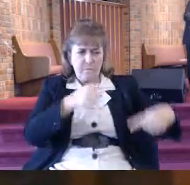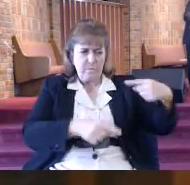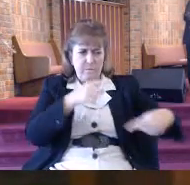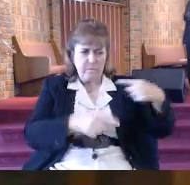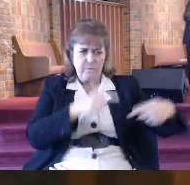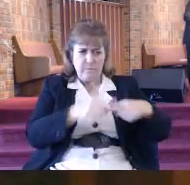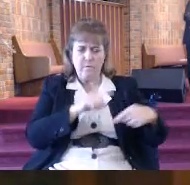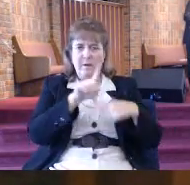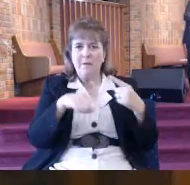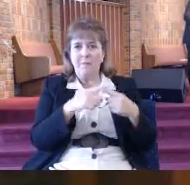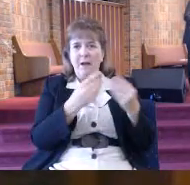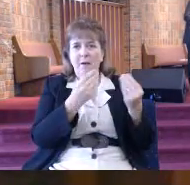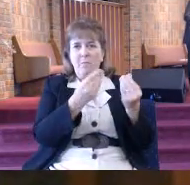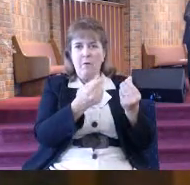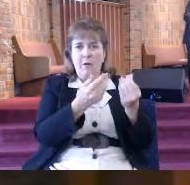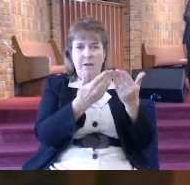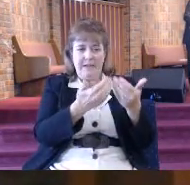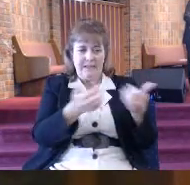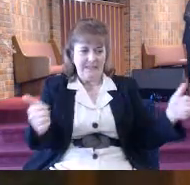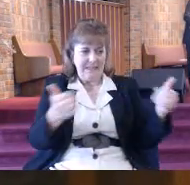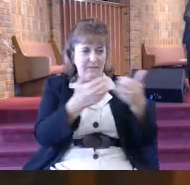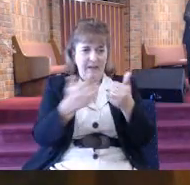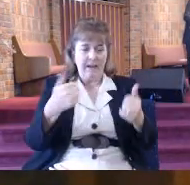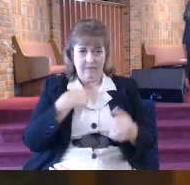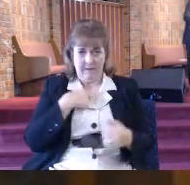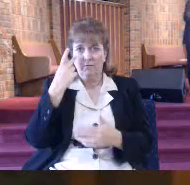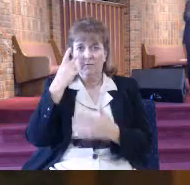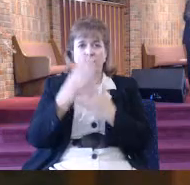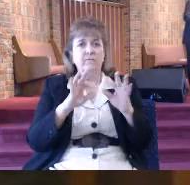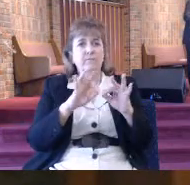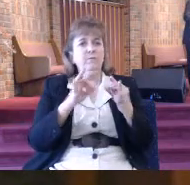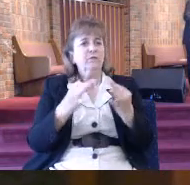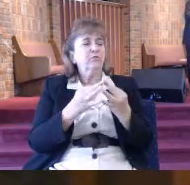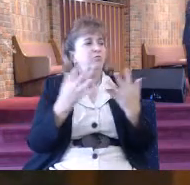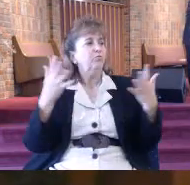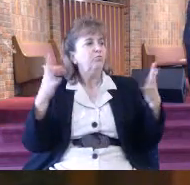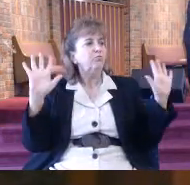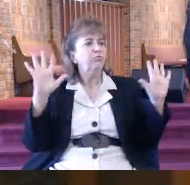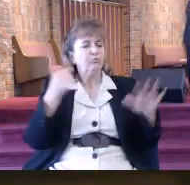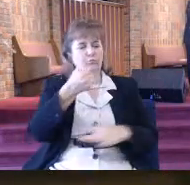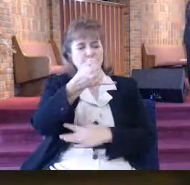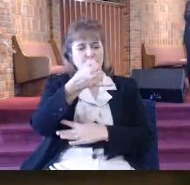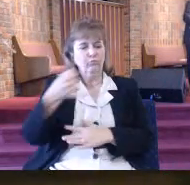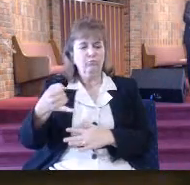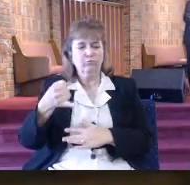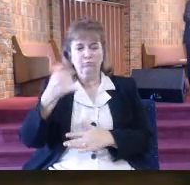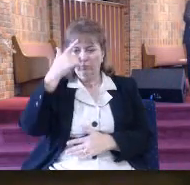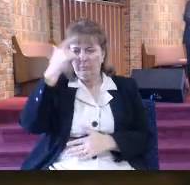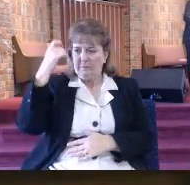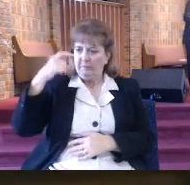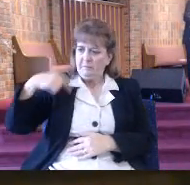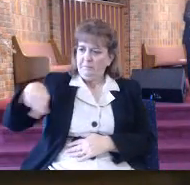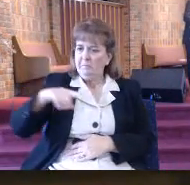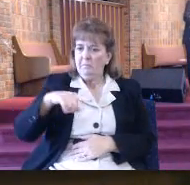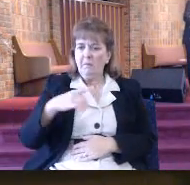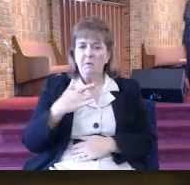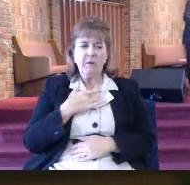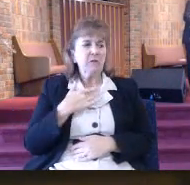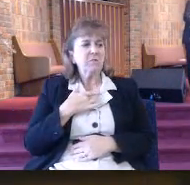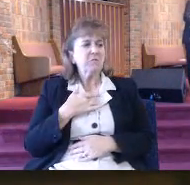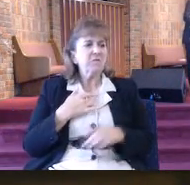have seen families come apart because the survivors did not believe that